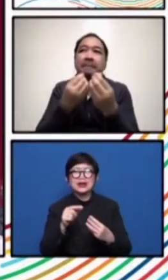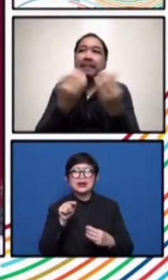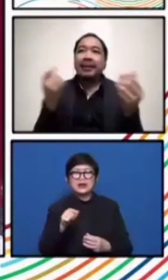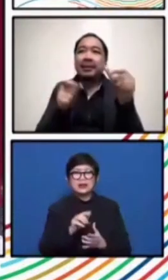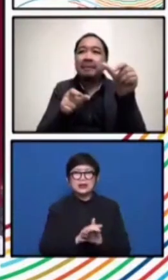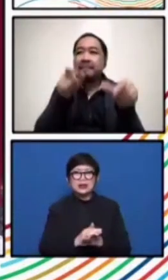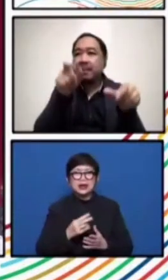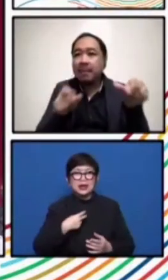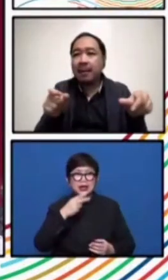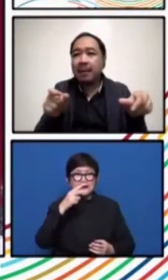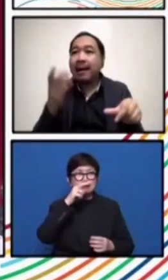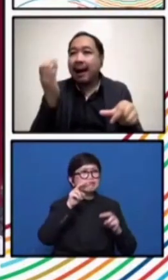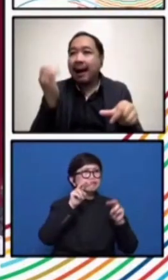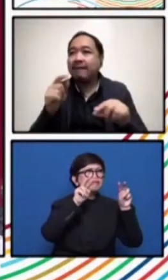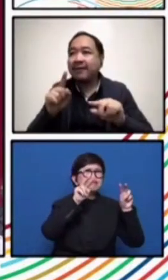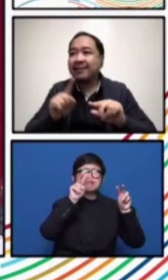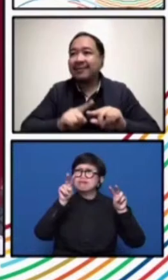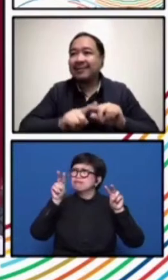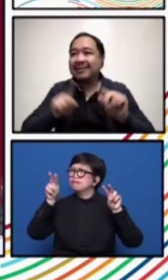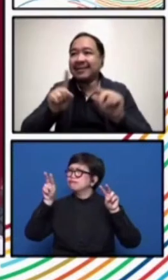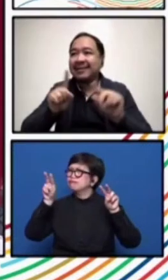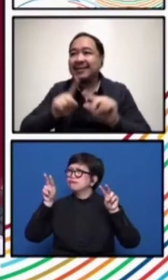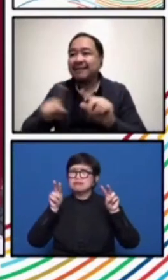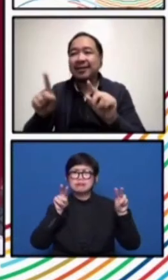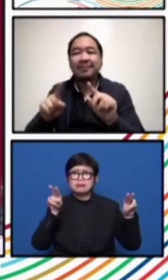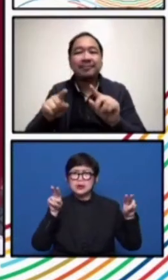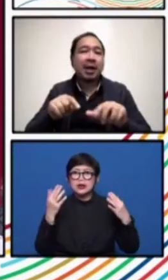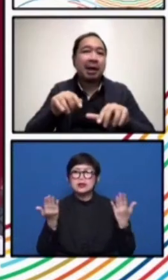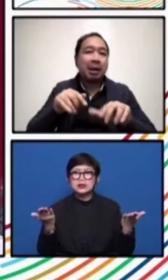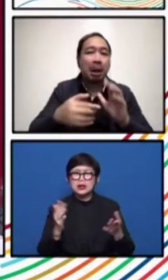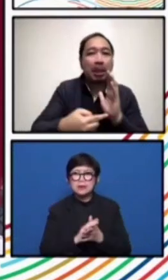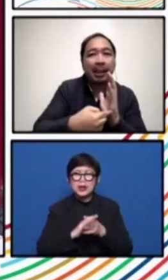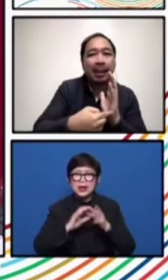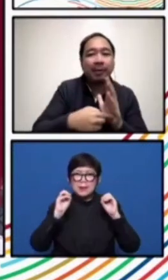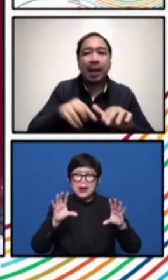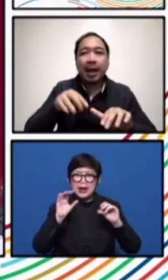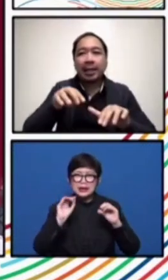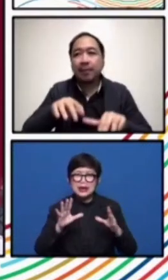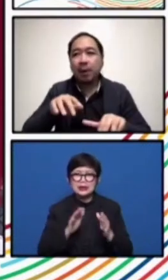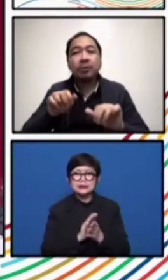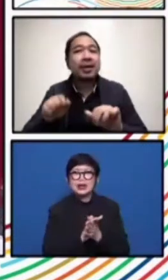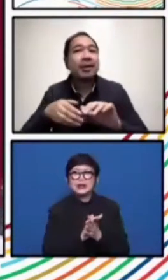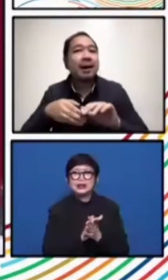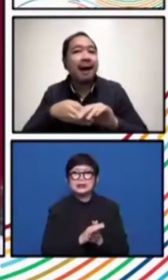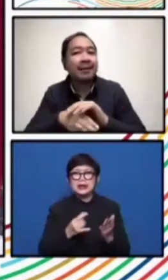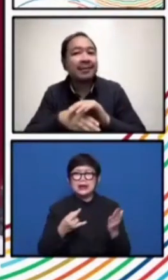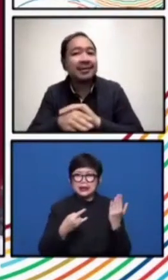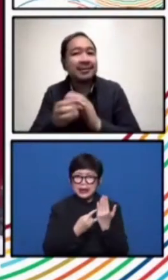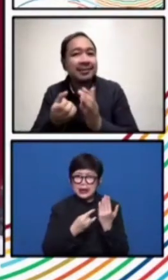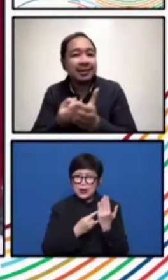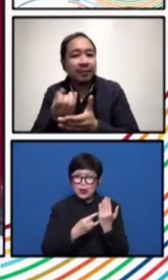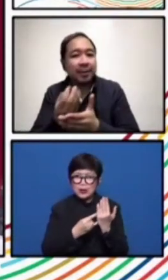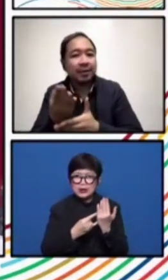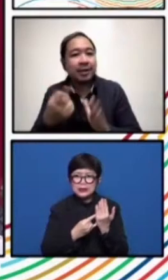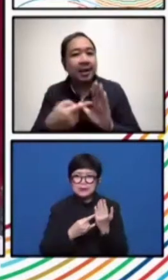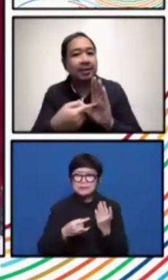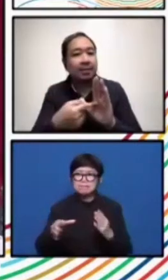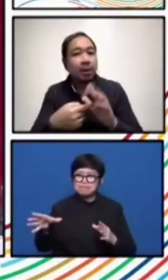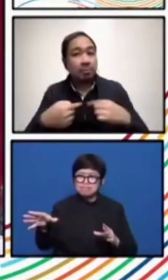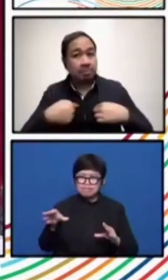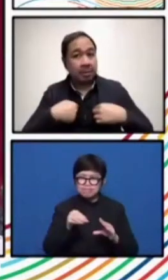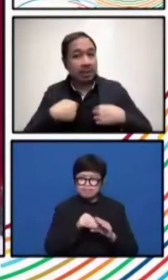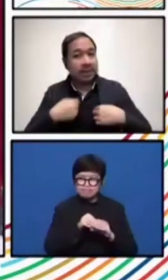various devices where they use to access information for example like me having a braille device